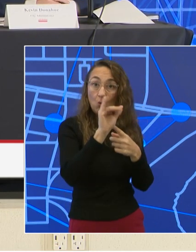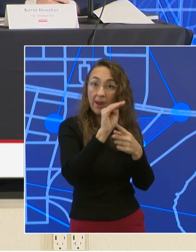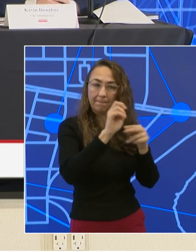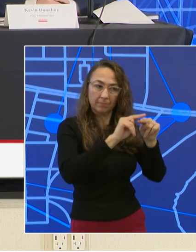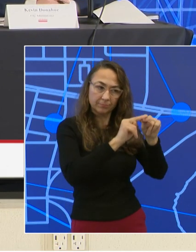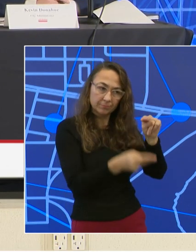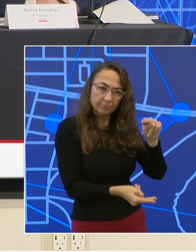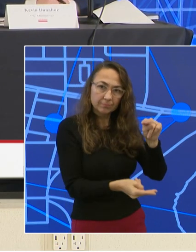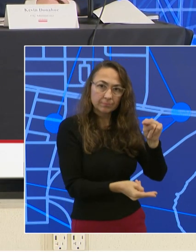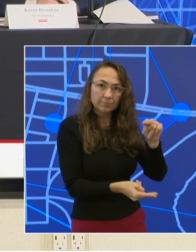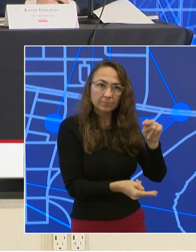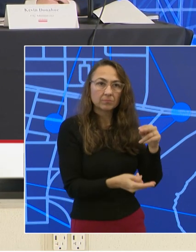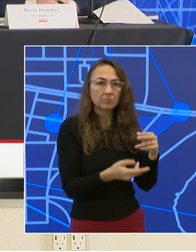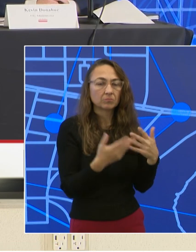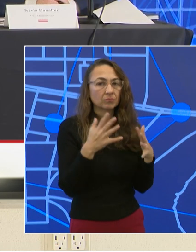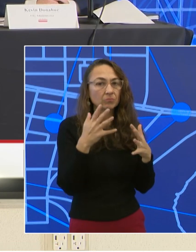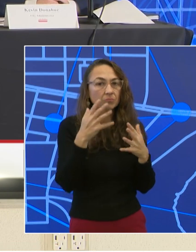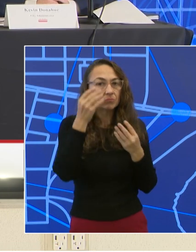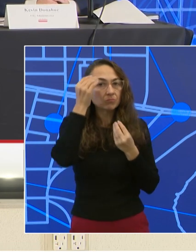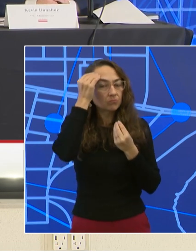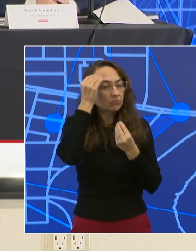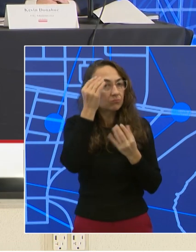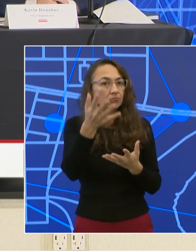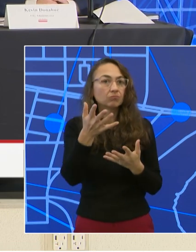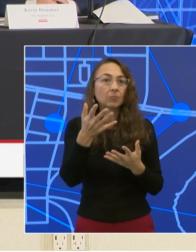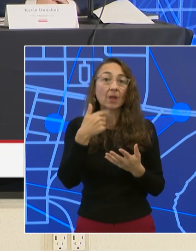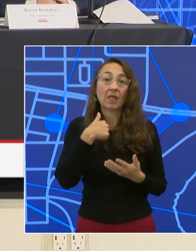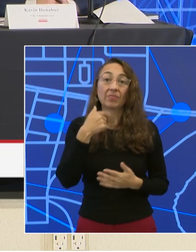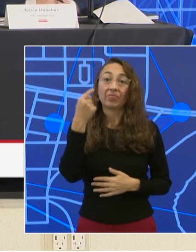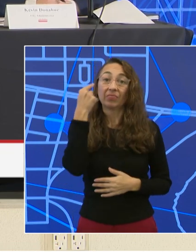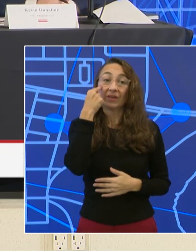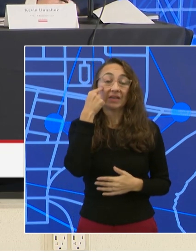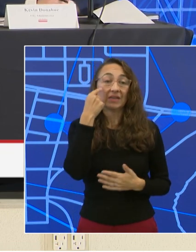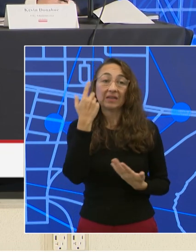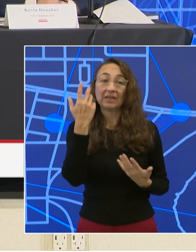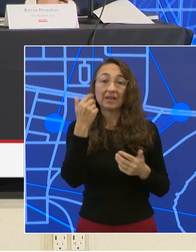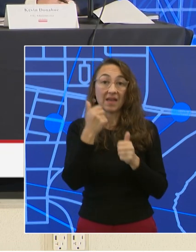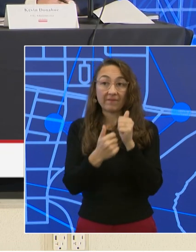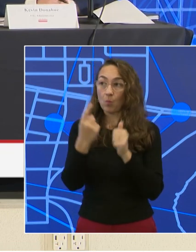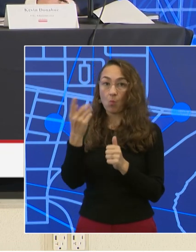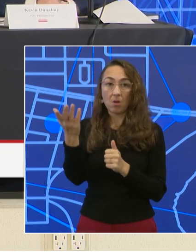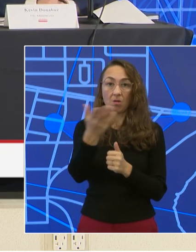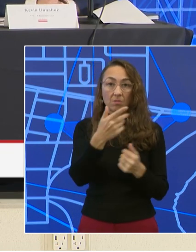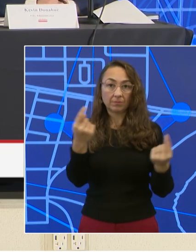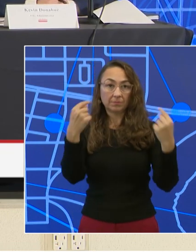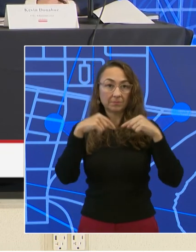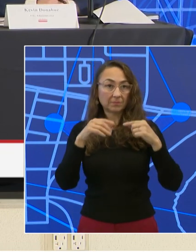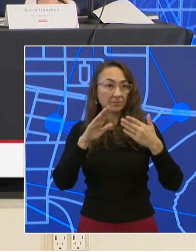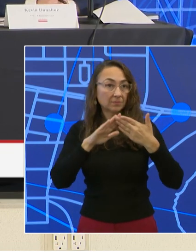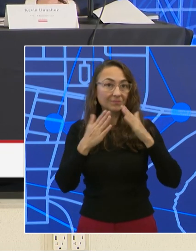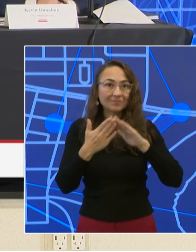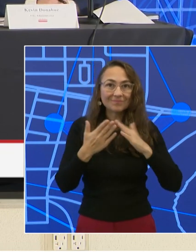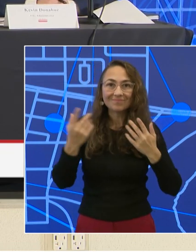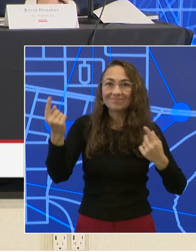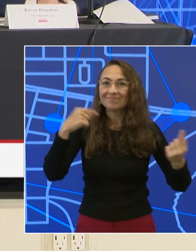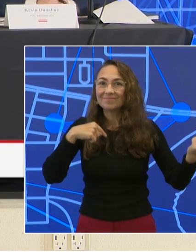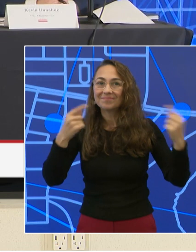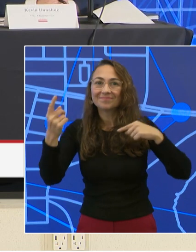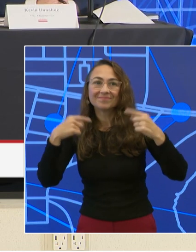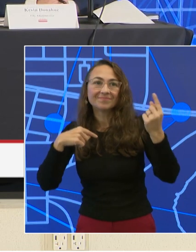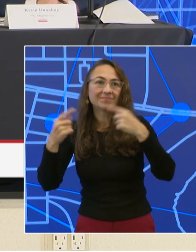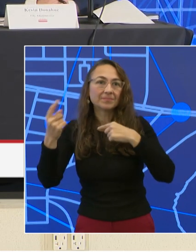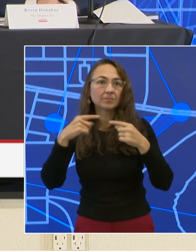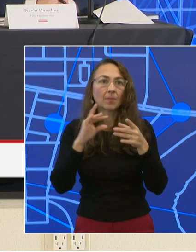this, and I think that everybody who visits our city or people who visit our city comment on